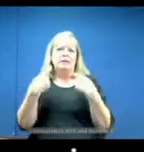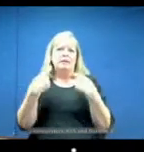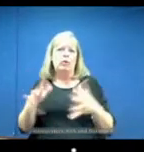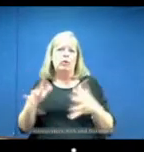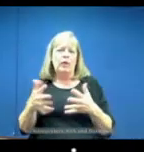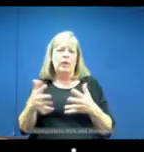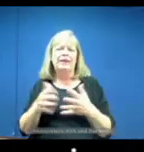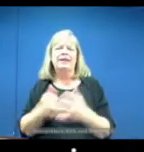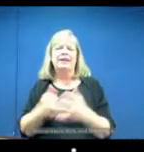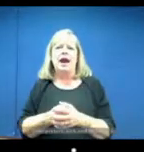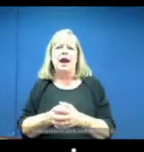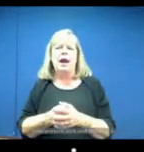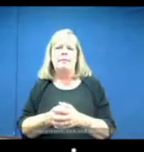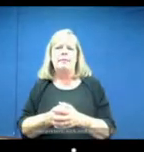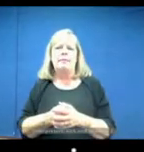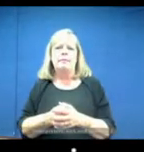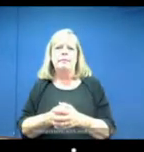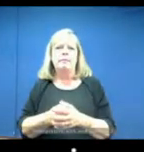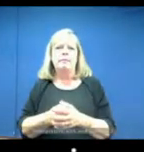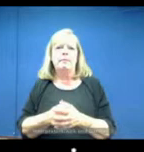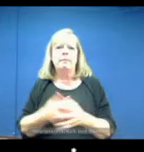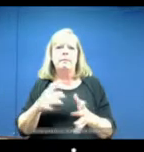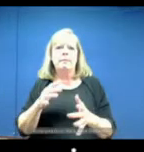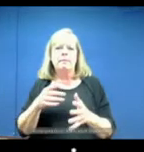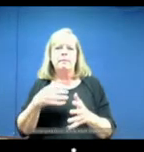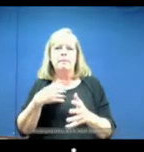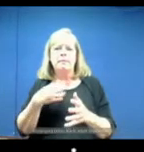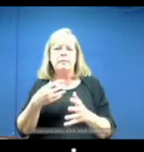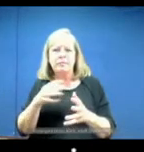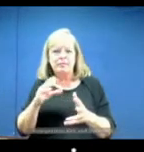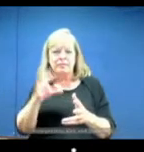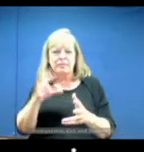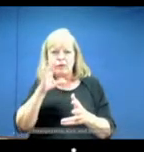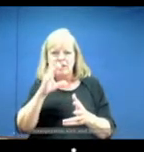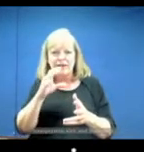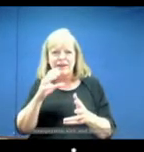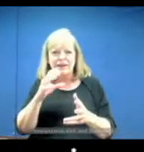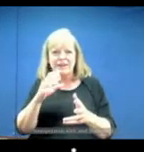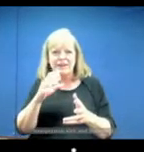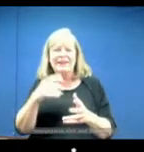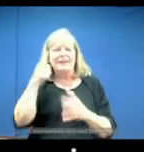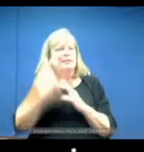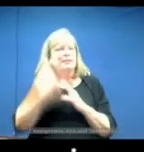except I just lost my response. Hate it when that happens.